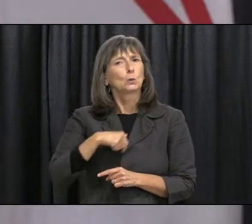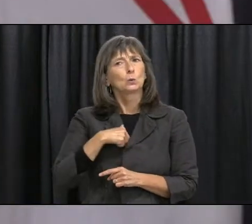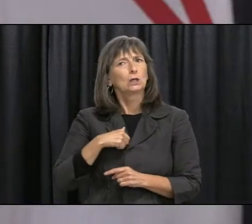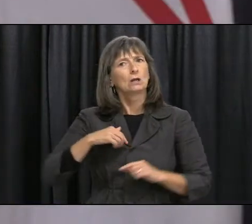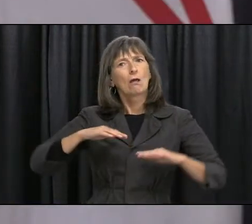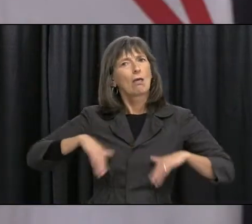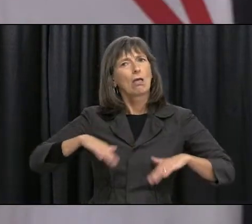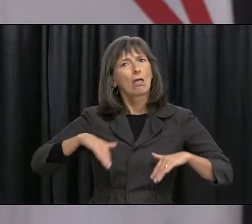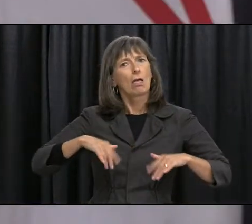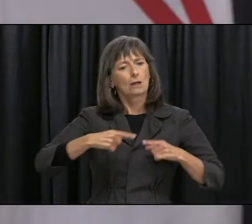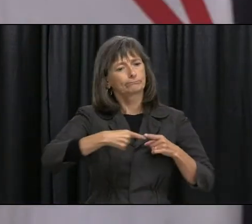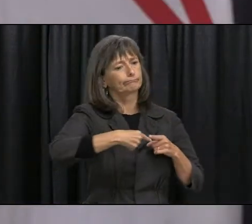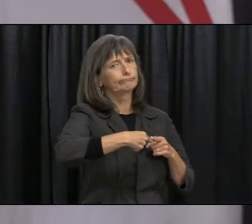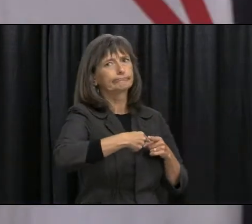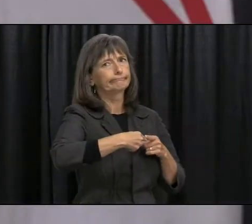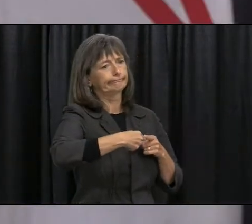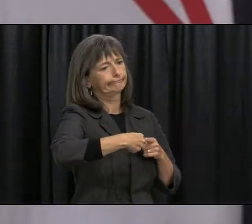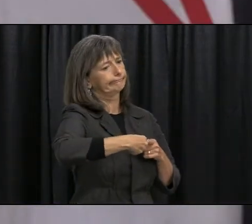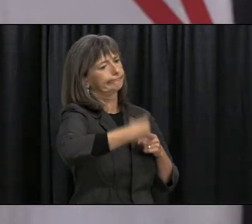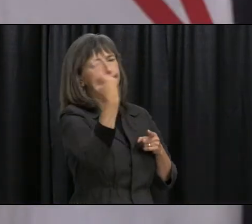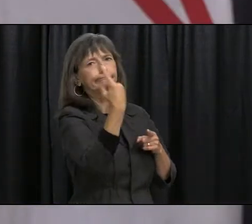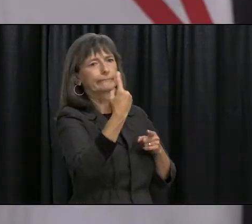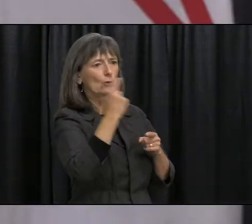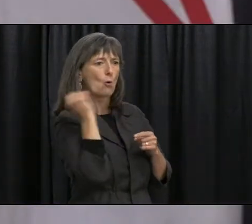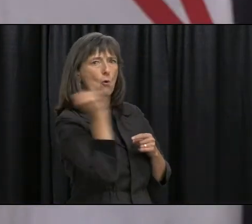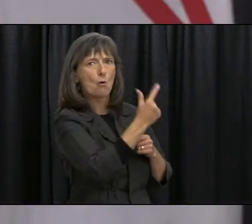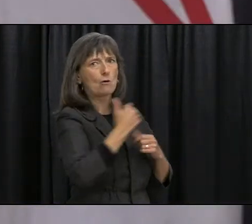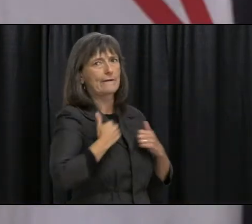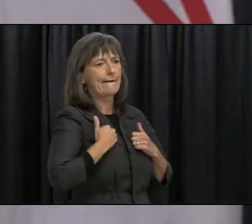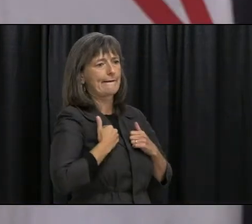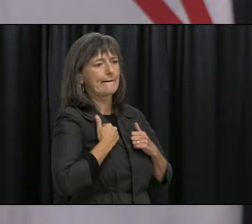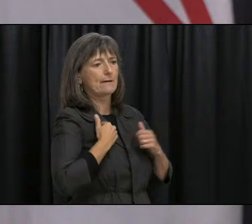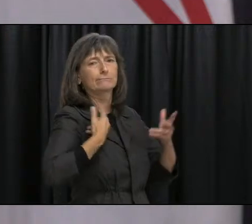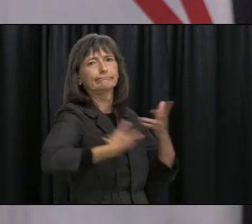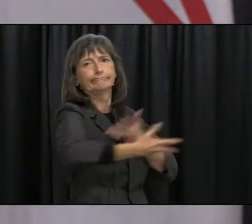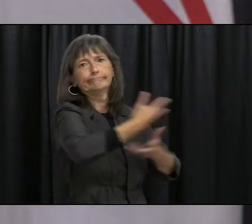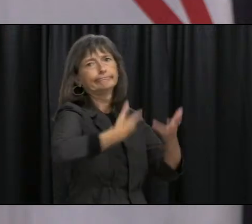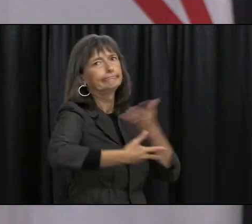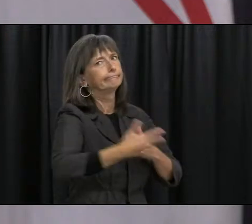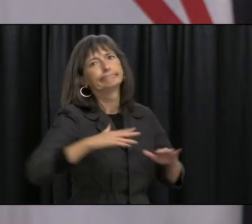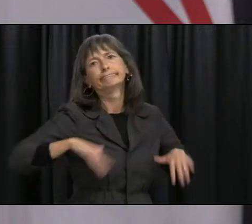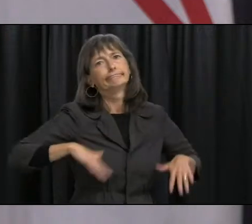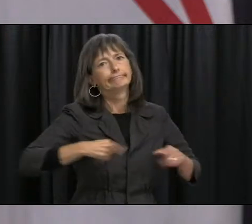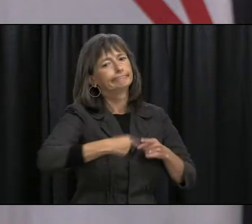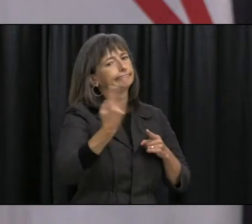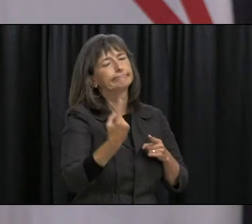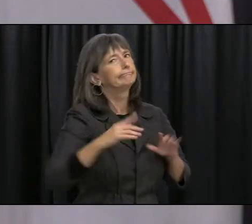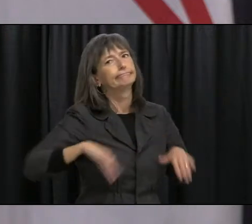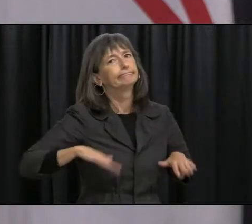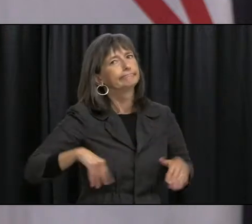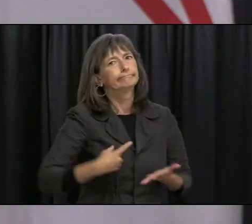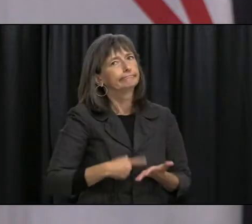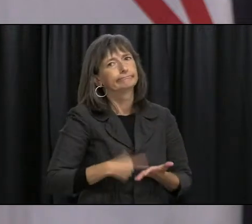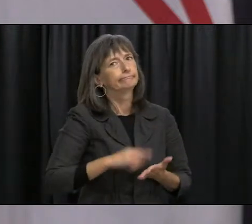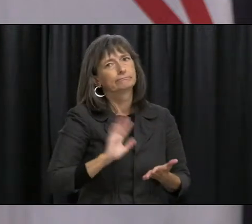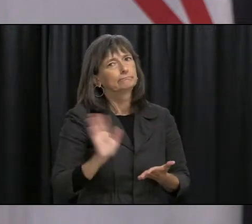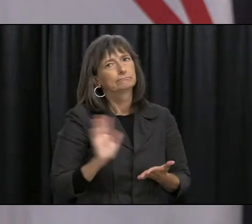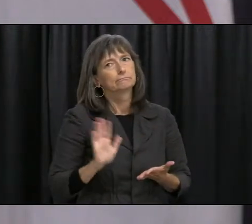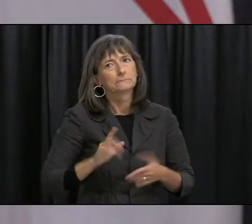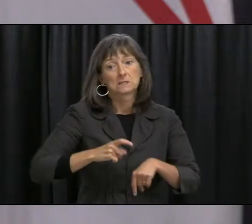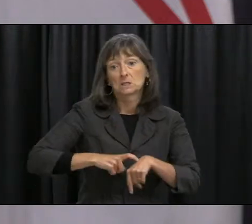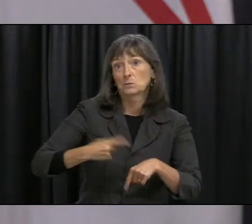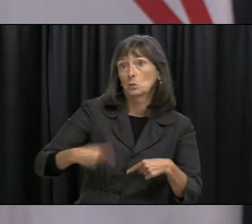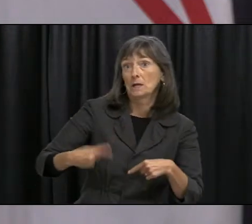discussing opening up wider to Canada at this time. What the time frame is on that, I can't tell you, but